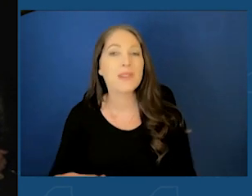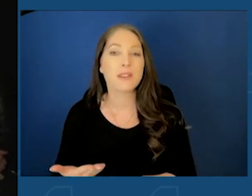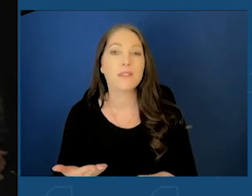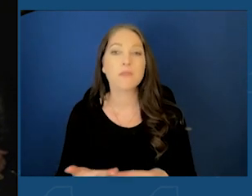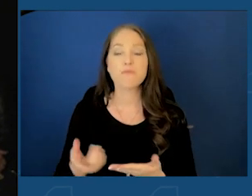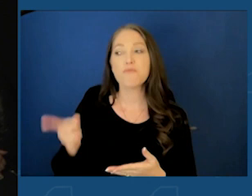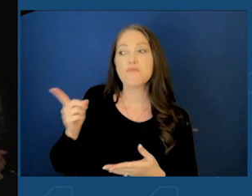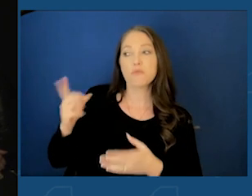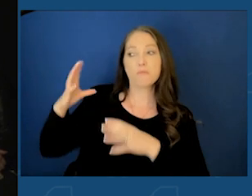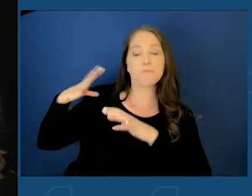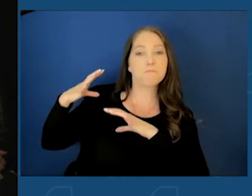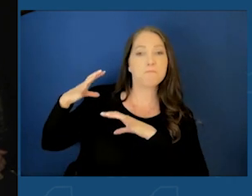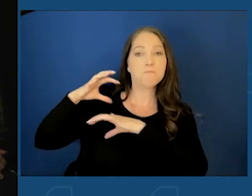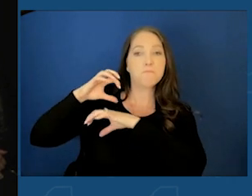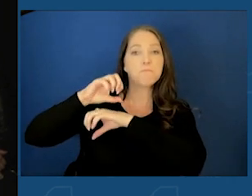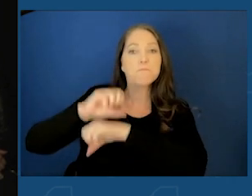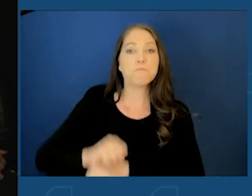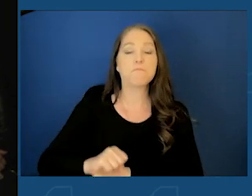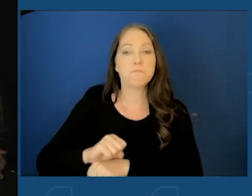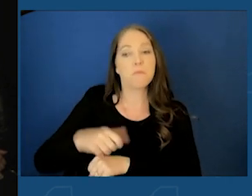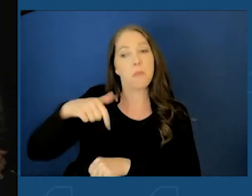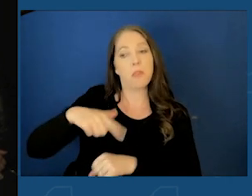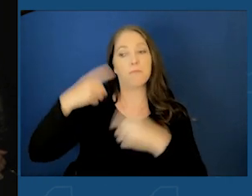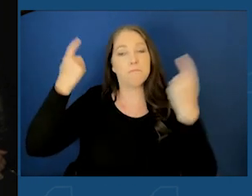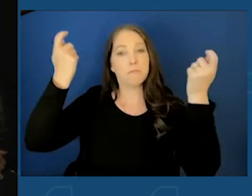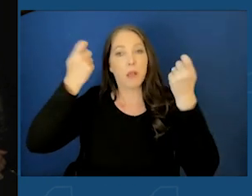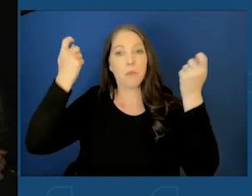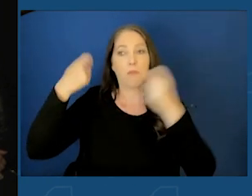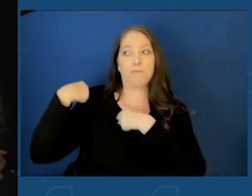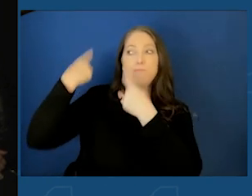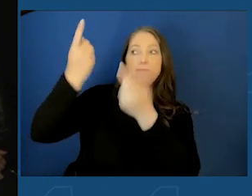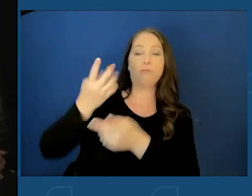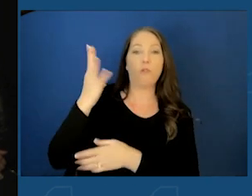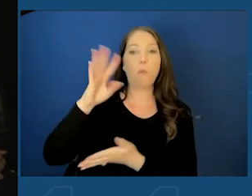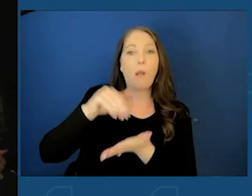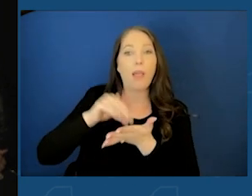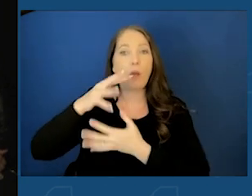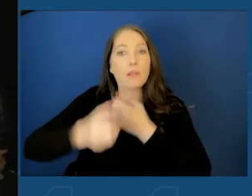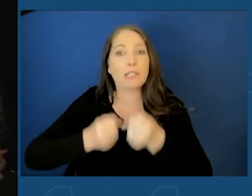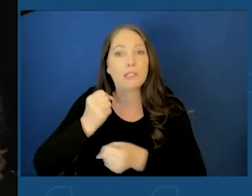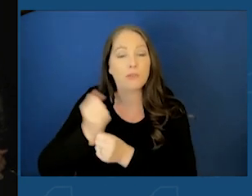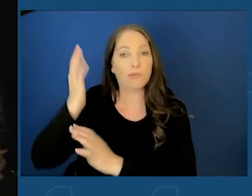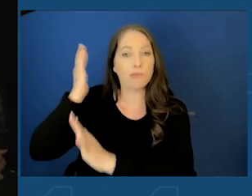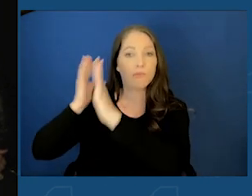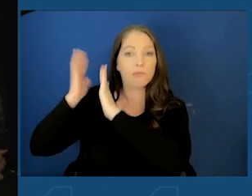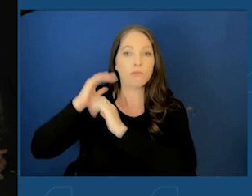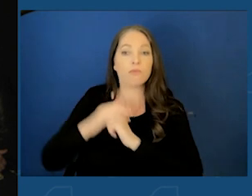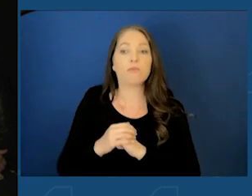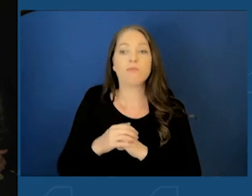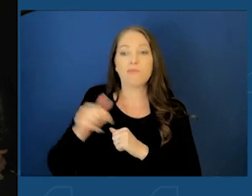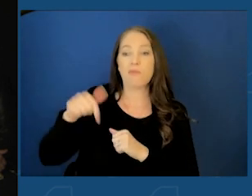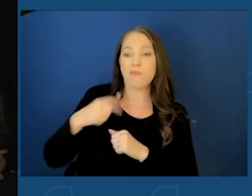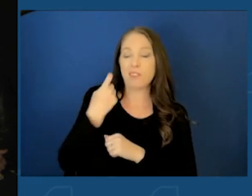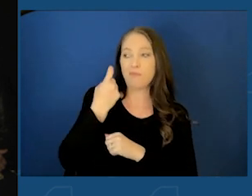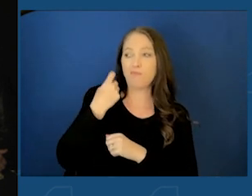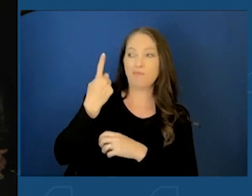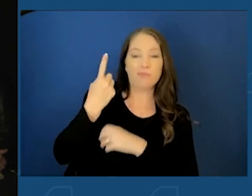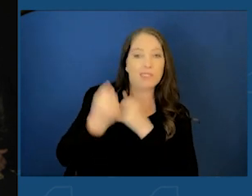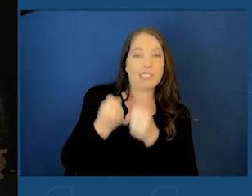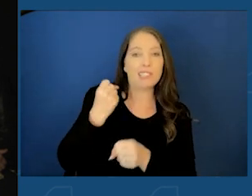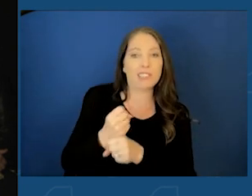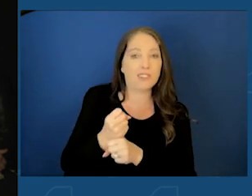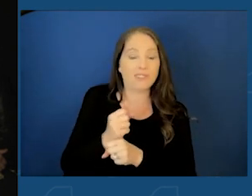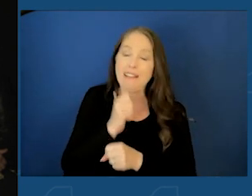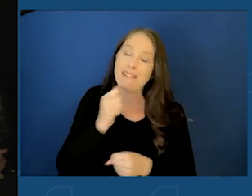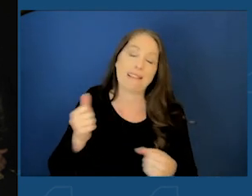been celebrated over 4,000 years around the world. The past year has not been easy for the Asian American community. During the